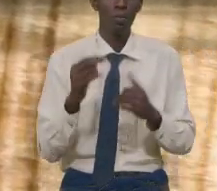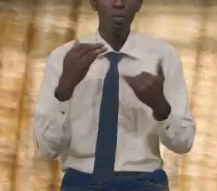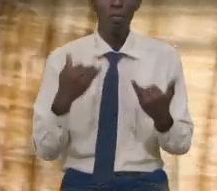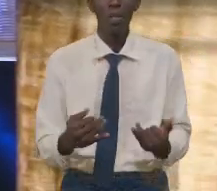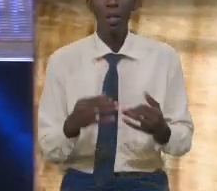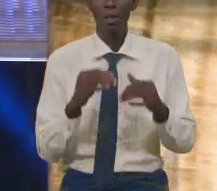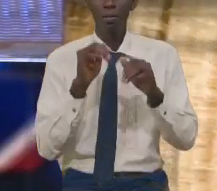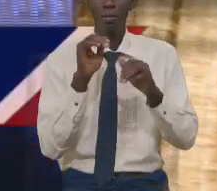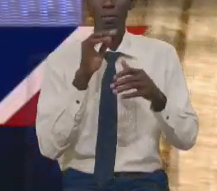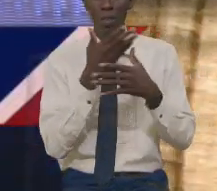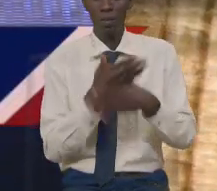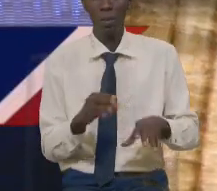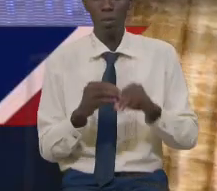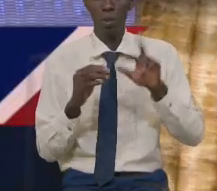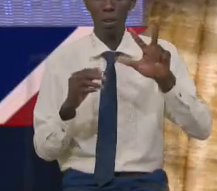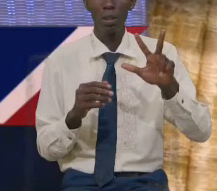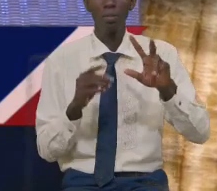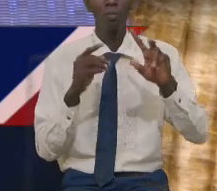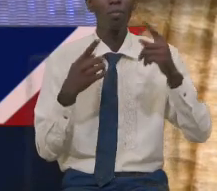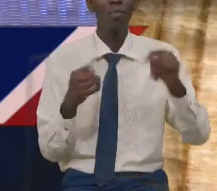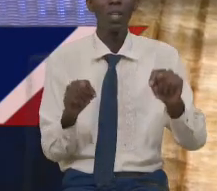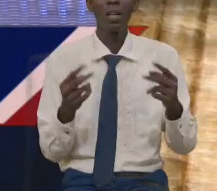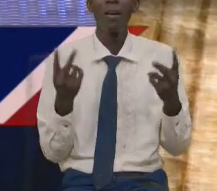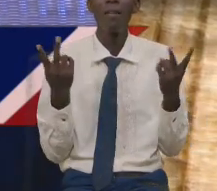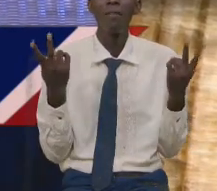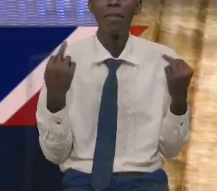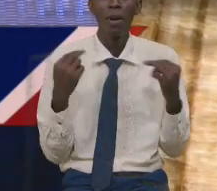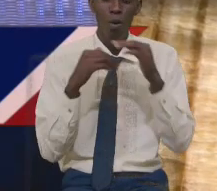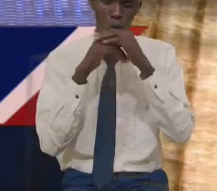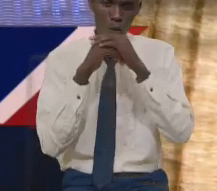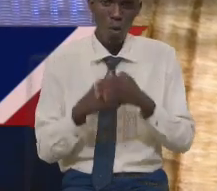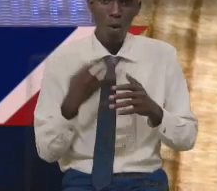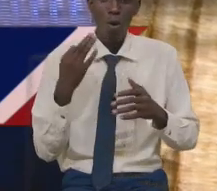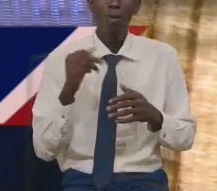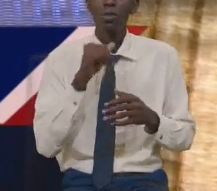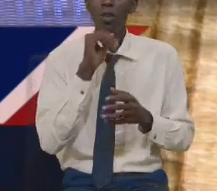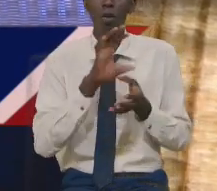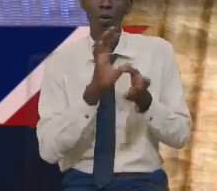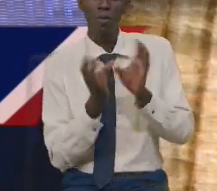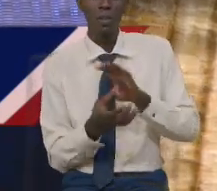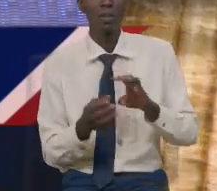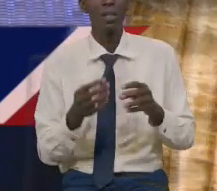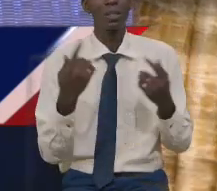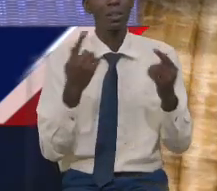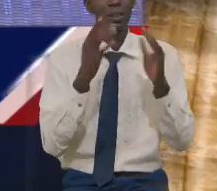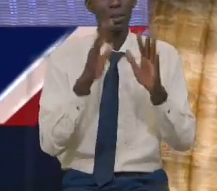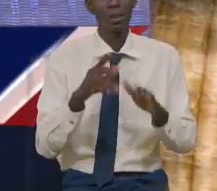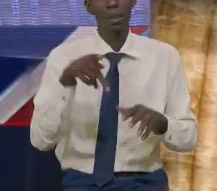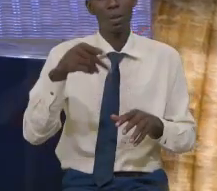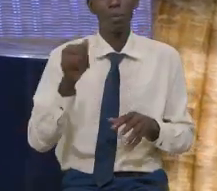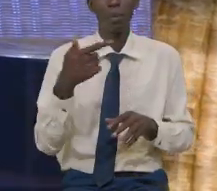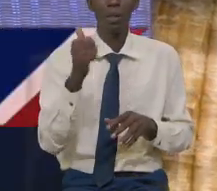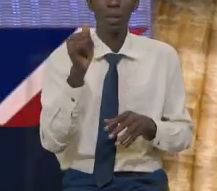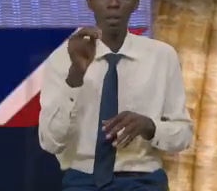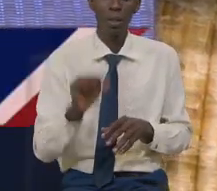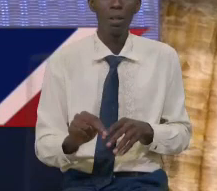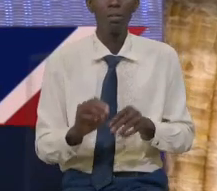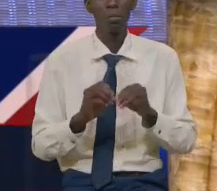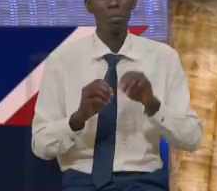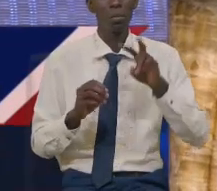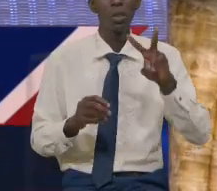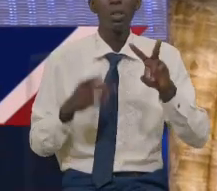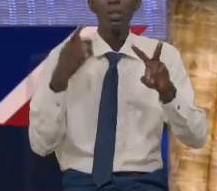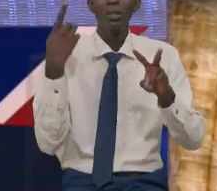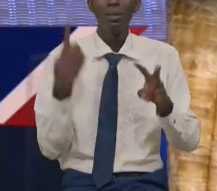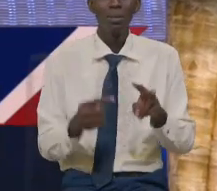vain worship of an unconverted pagan. Number two, the valueless words of